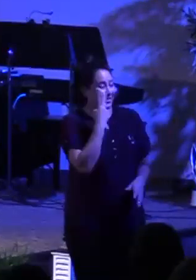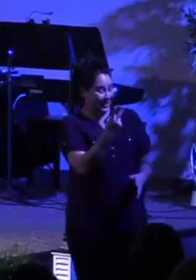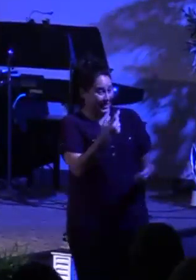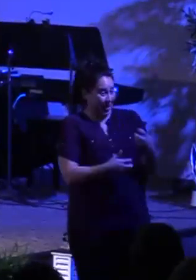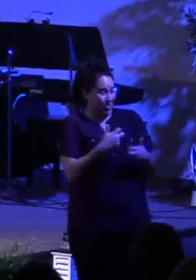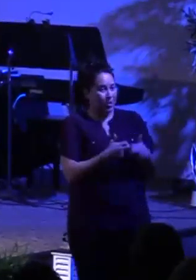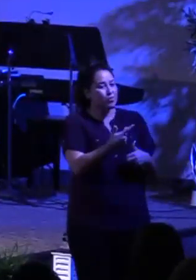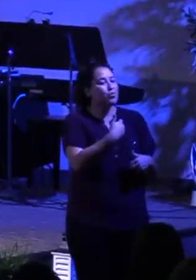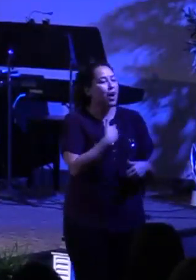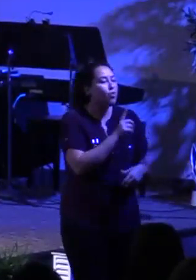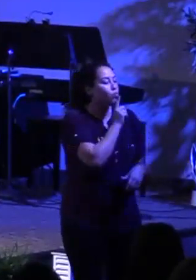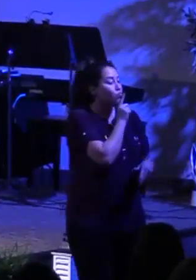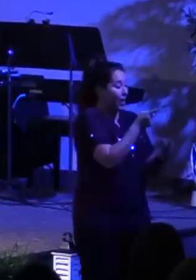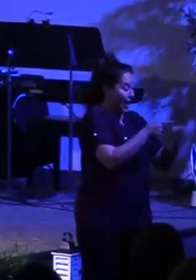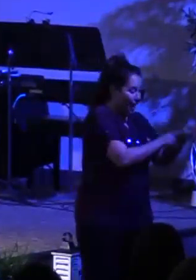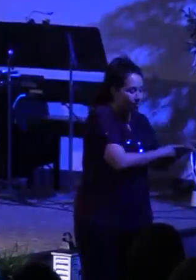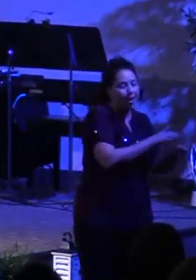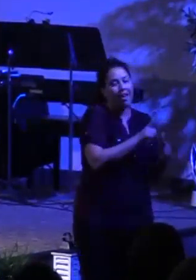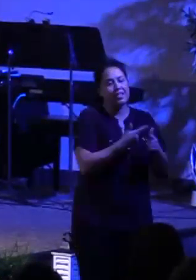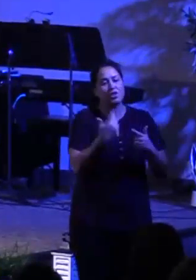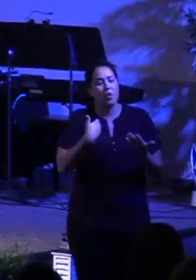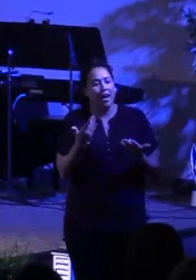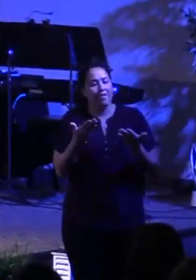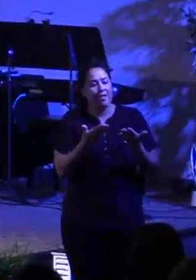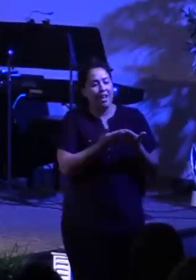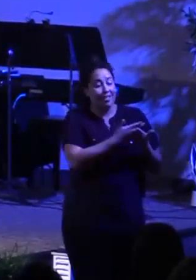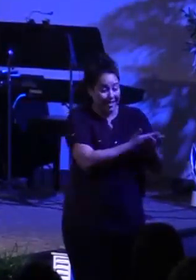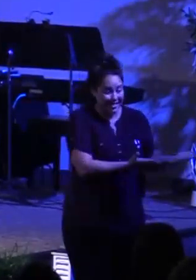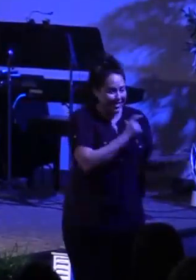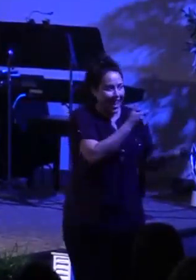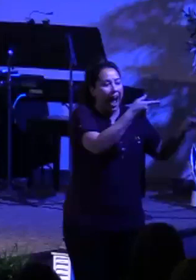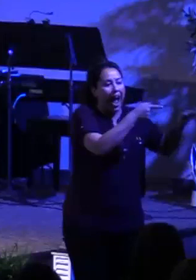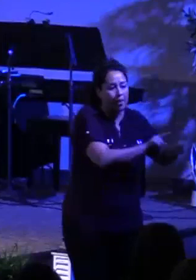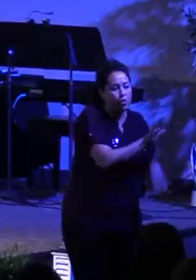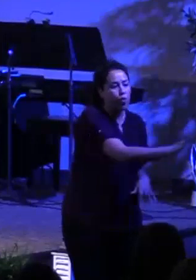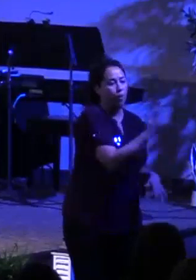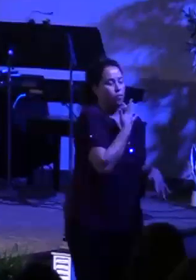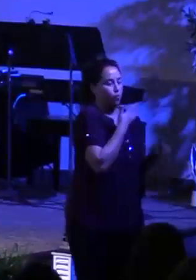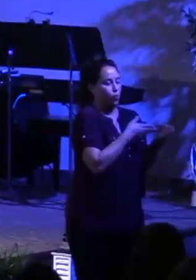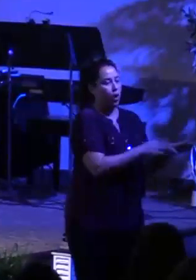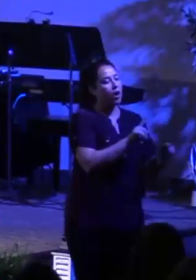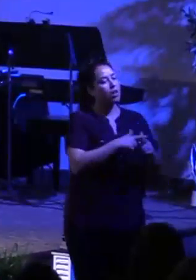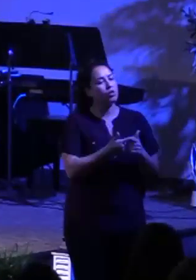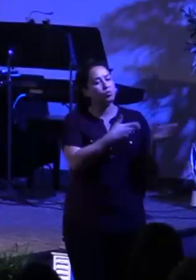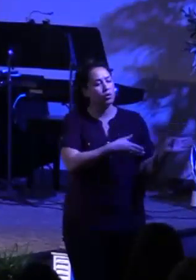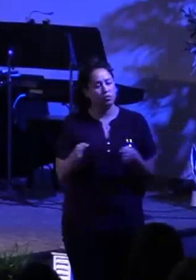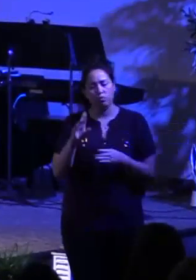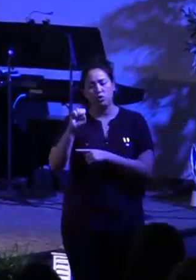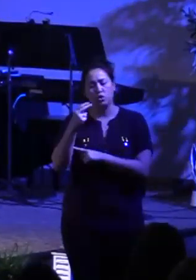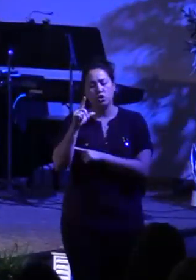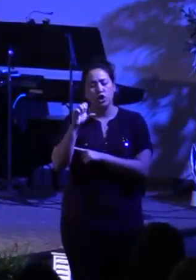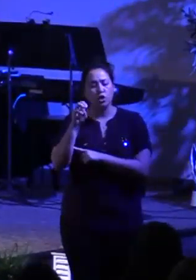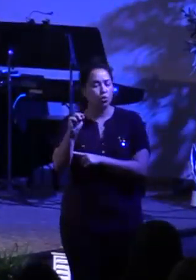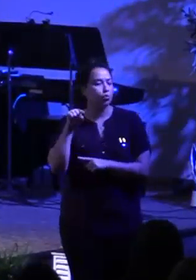There's reality on this end of things not going your way, and there's this shalom, this elusive thing on this end of the spectrum,